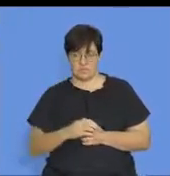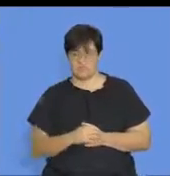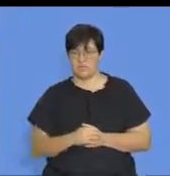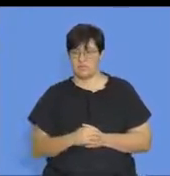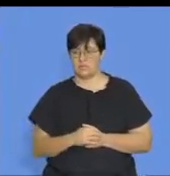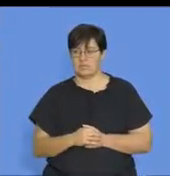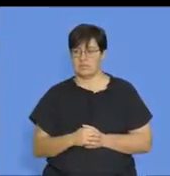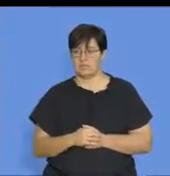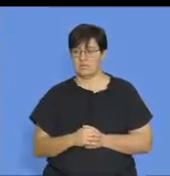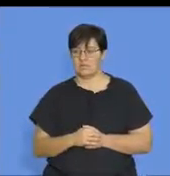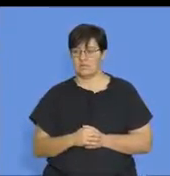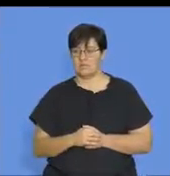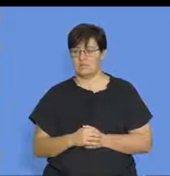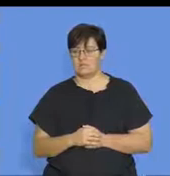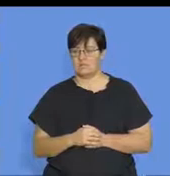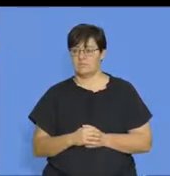144,000. Just fix that.